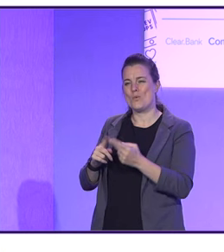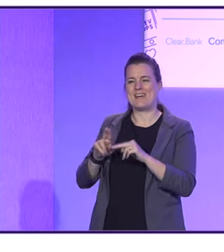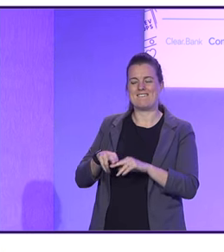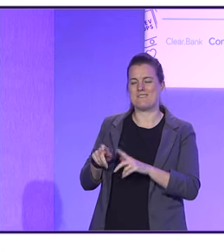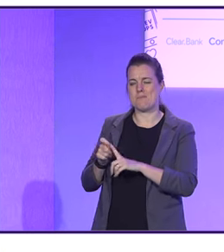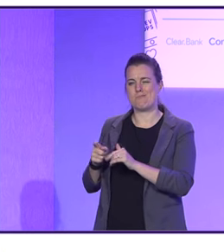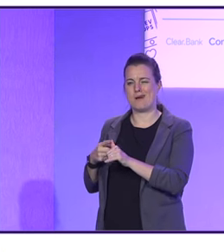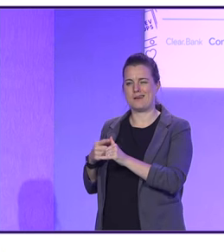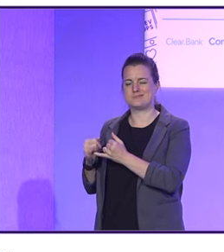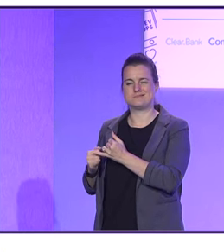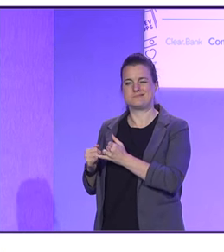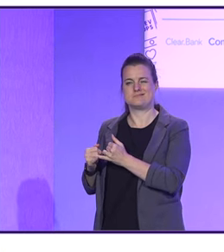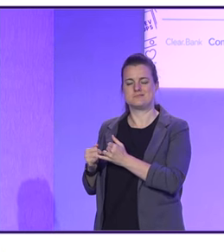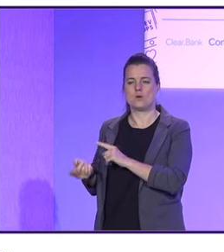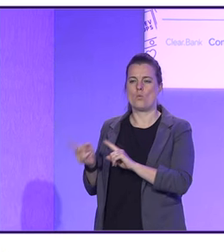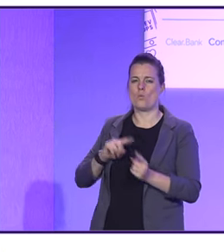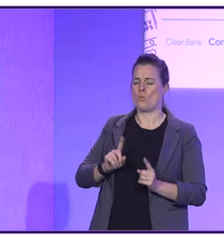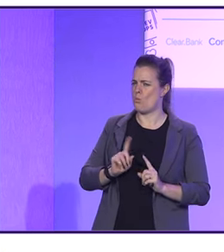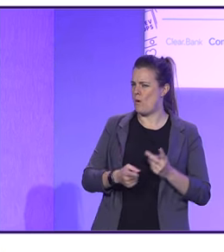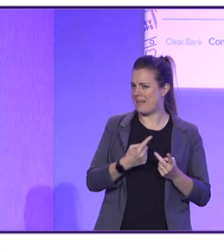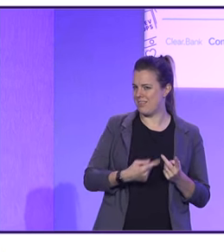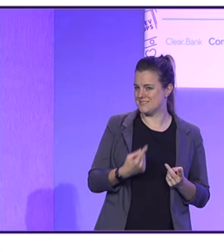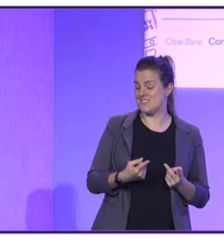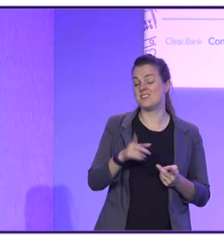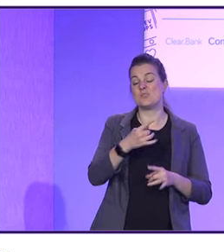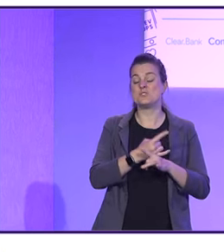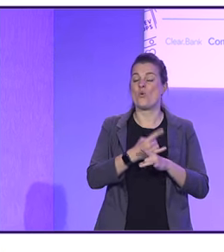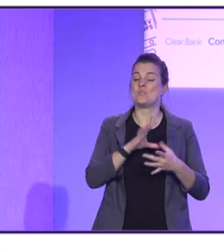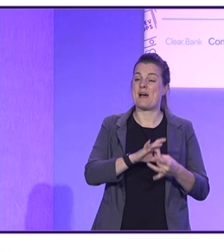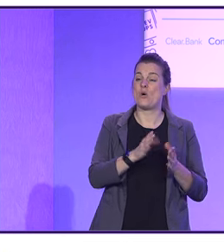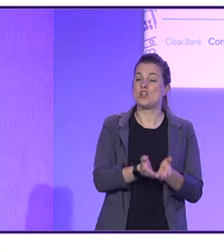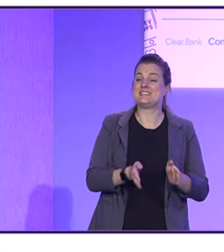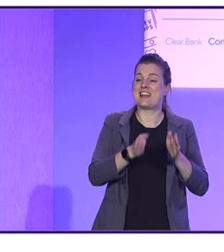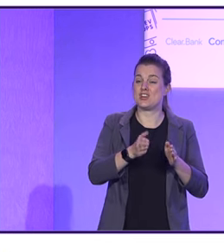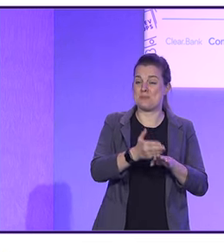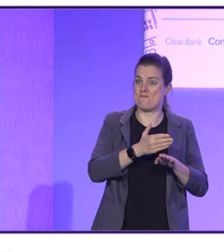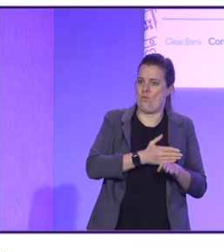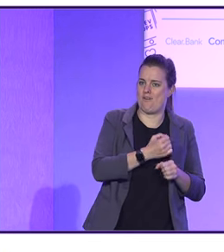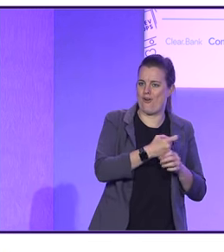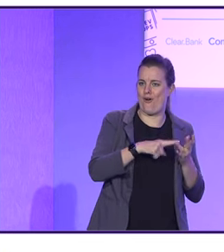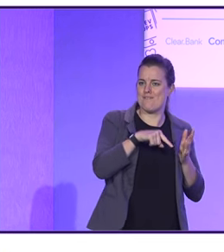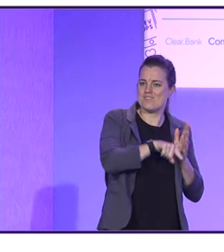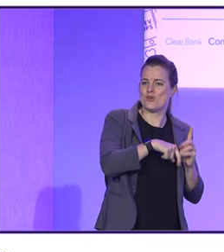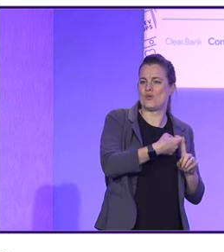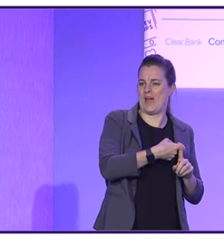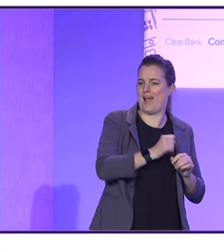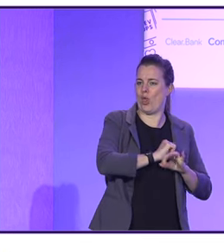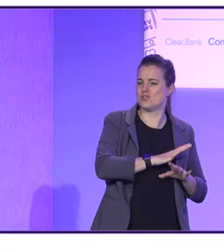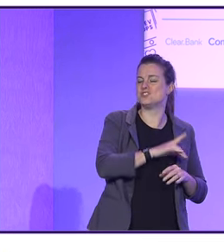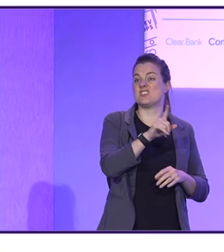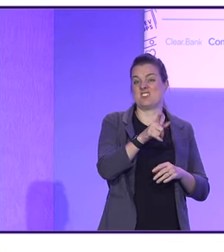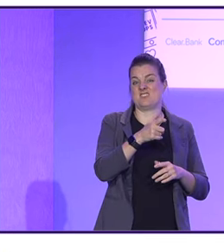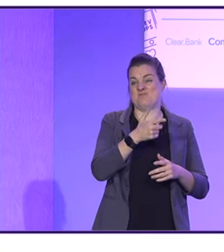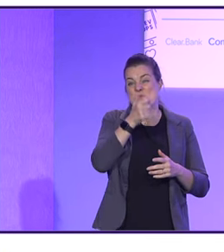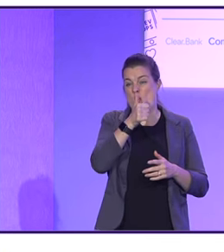else? We'd been talking about containers, I think, since basically even before GovUK launched. They've been around for a long time, obviously.